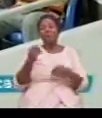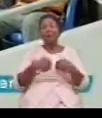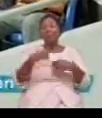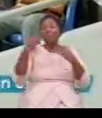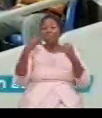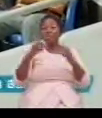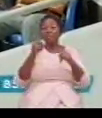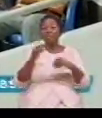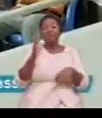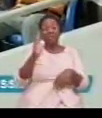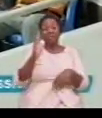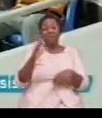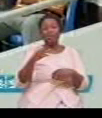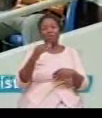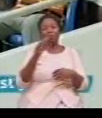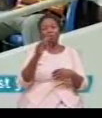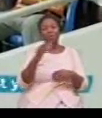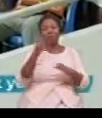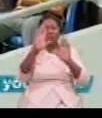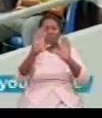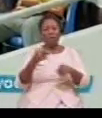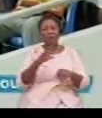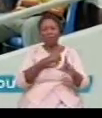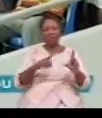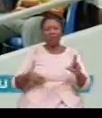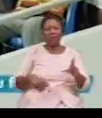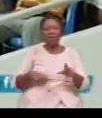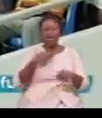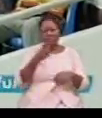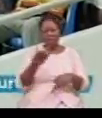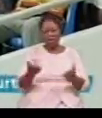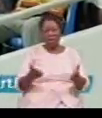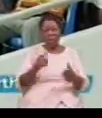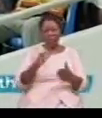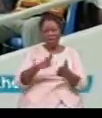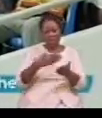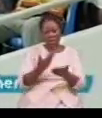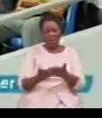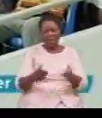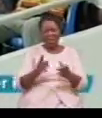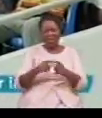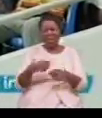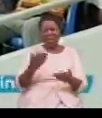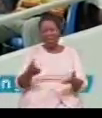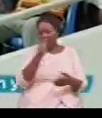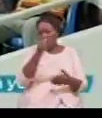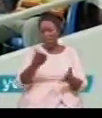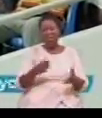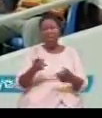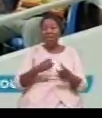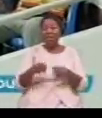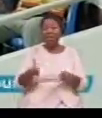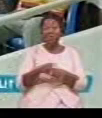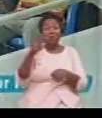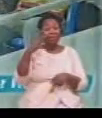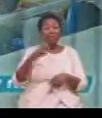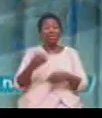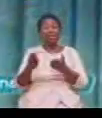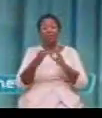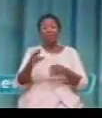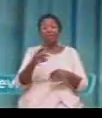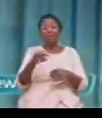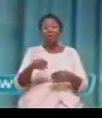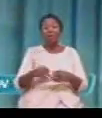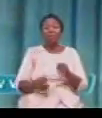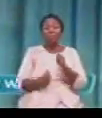And you are right here. Don't say, I wish I were at the Alpha location. As you have seen the servant of the Most High God on that